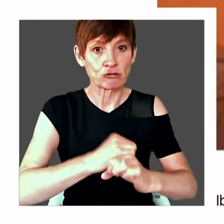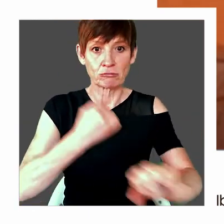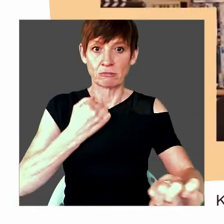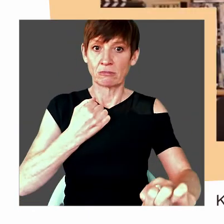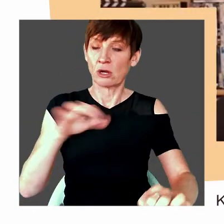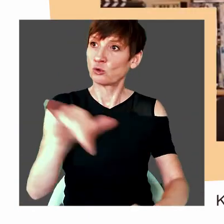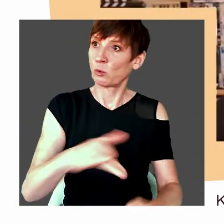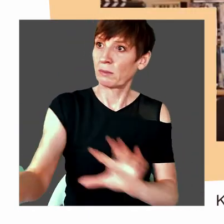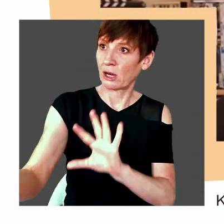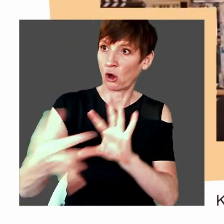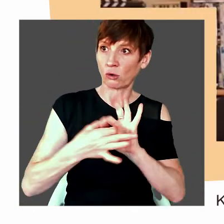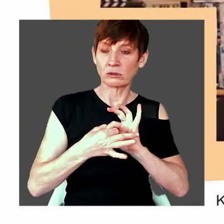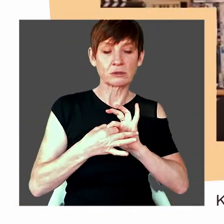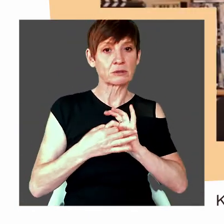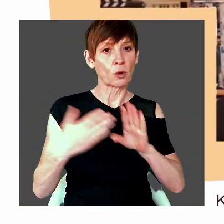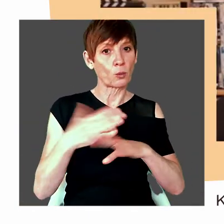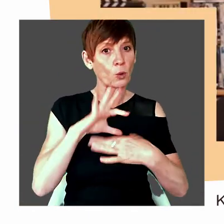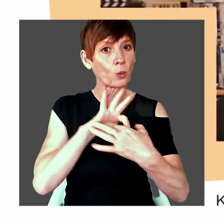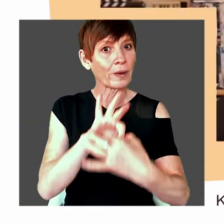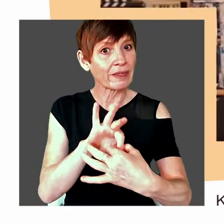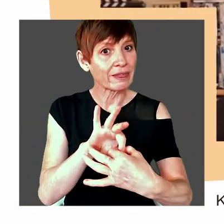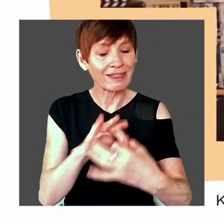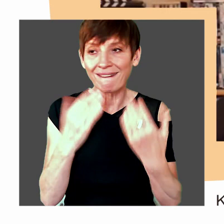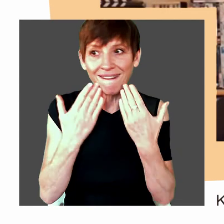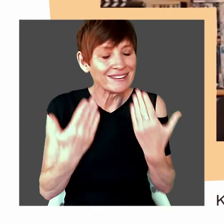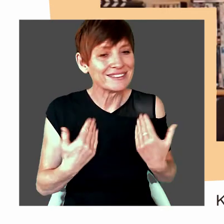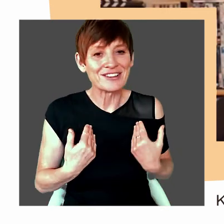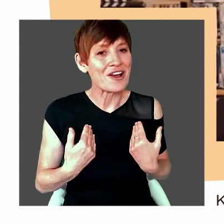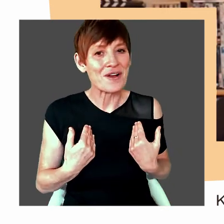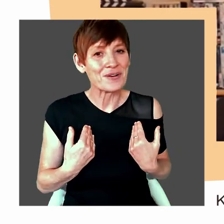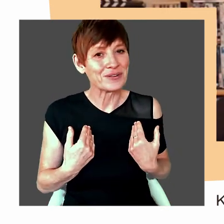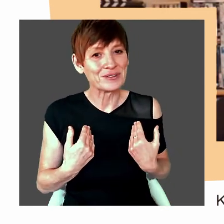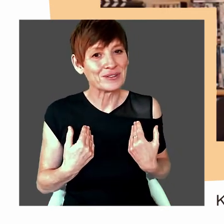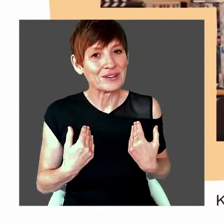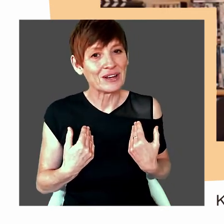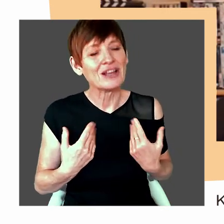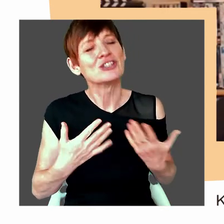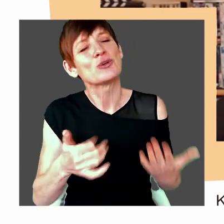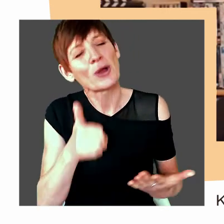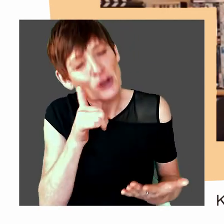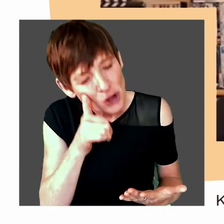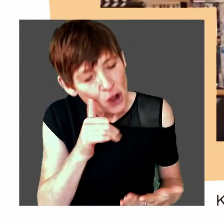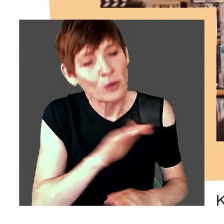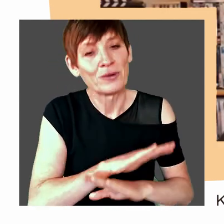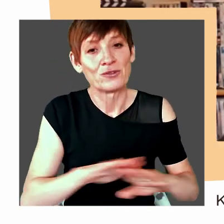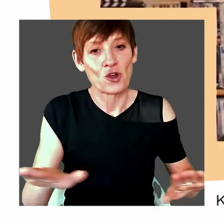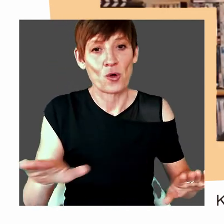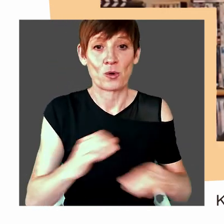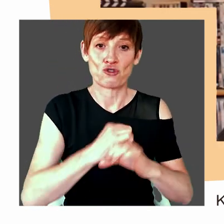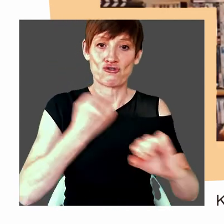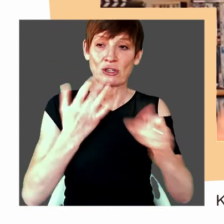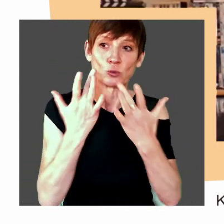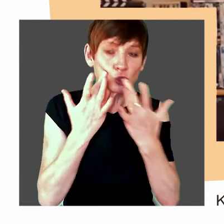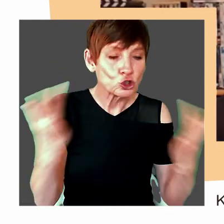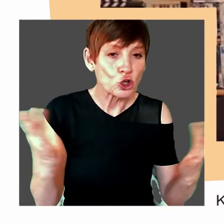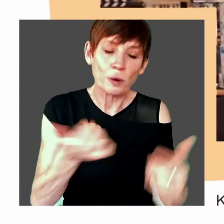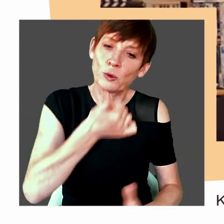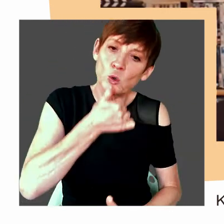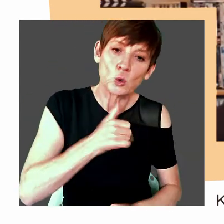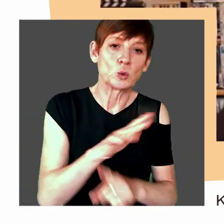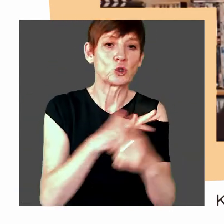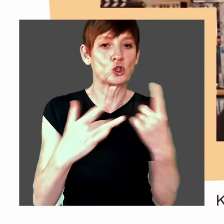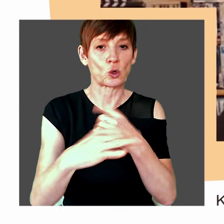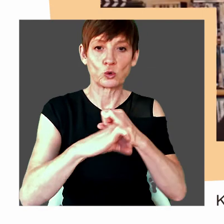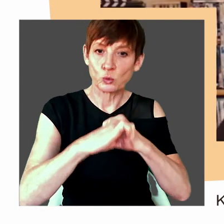collaboration. So even though you haven't got the graduate show, as long as it's on social media, on Pinterest, on